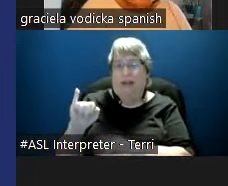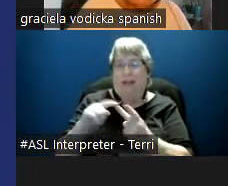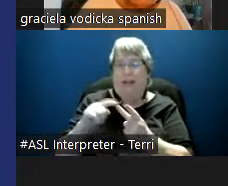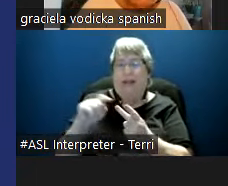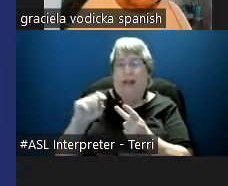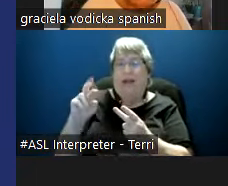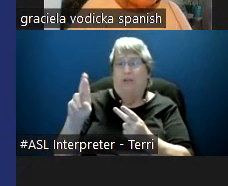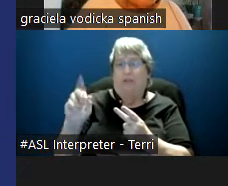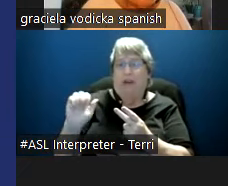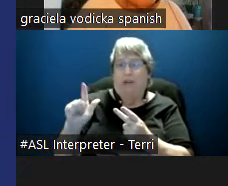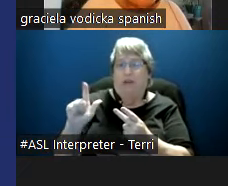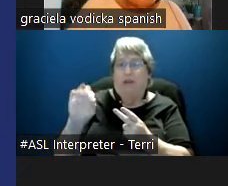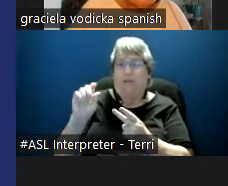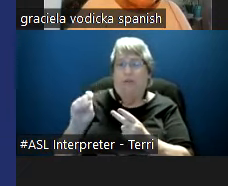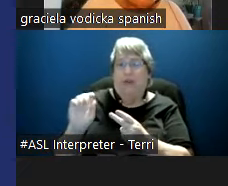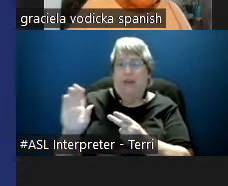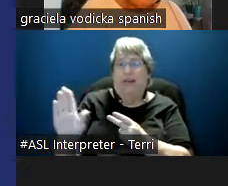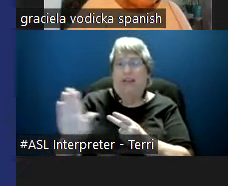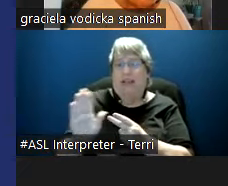you need their services, you can access